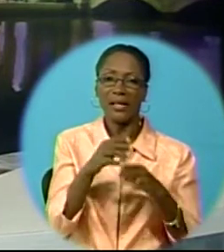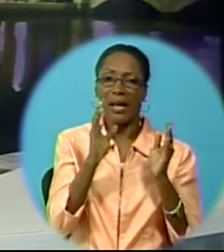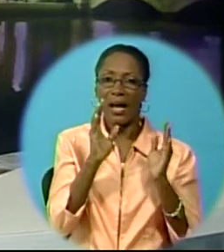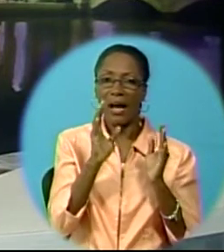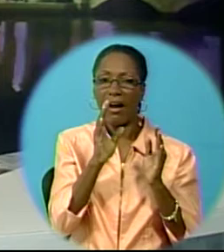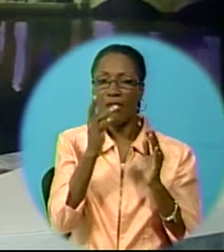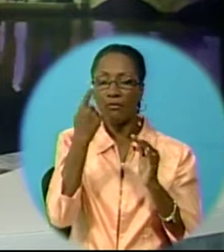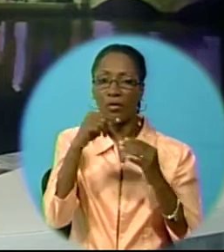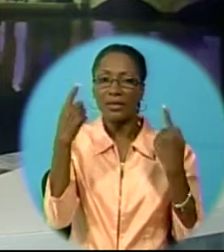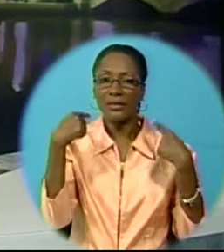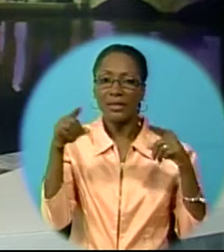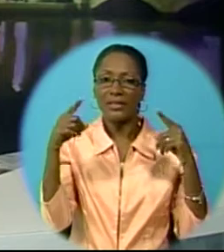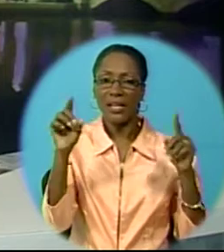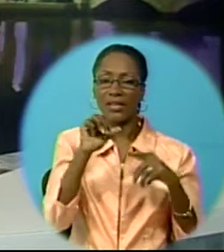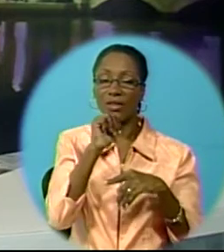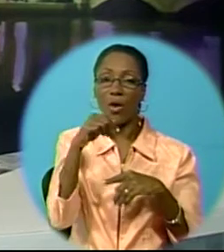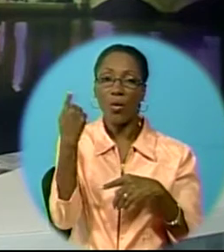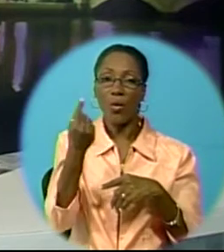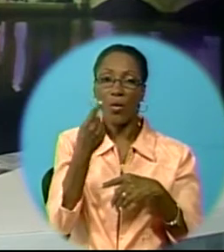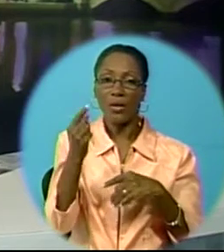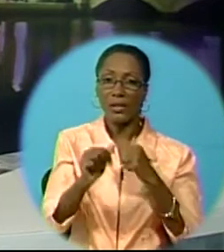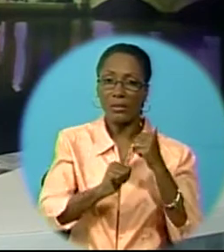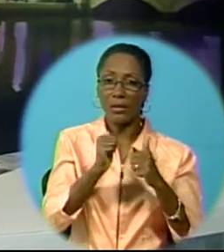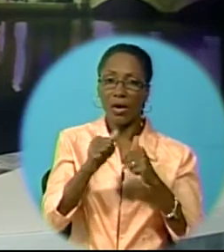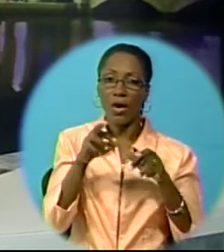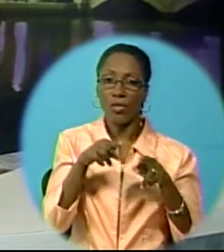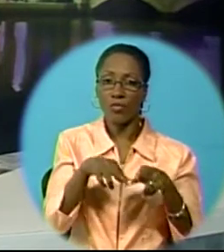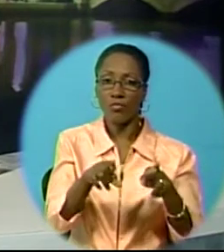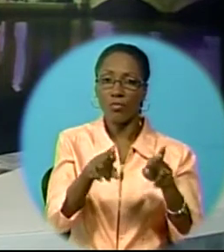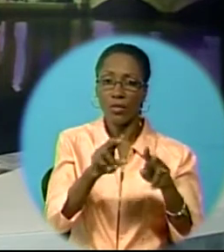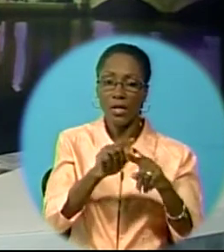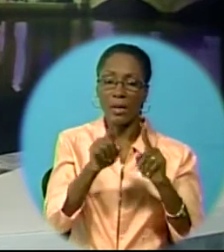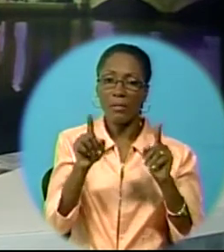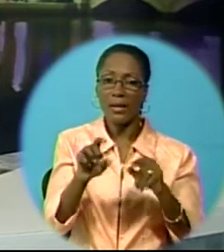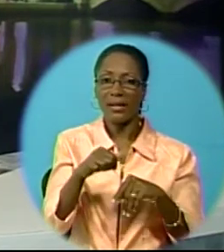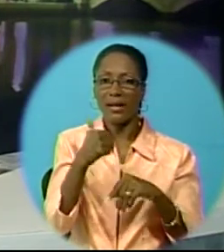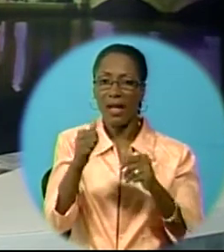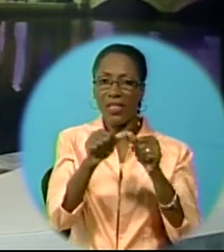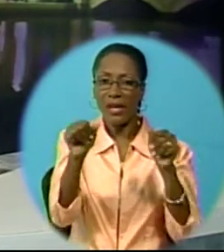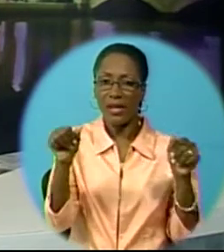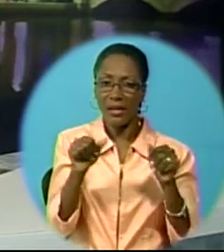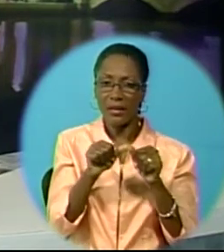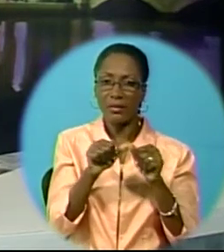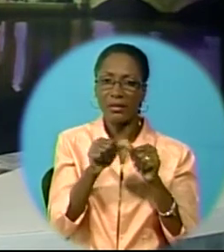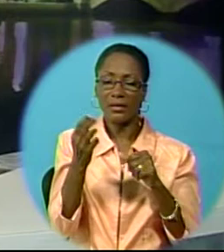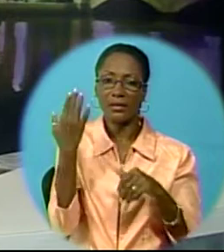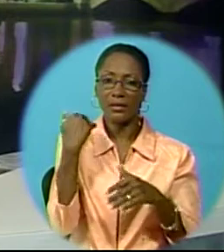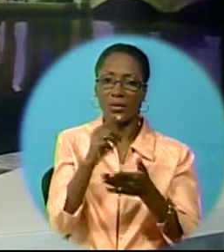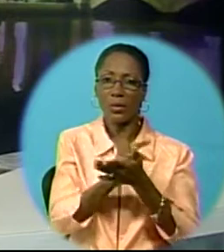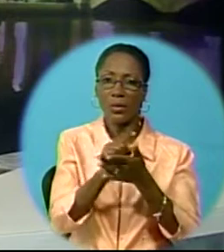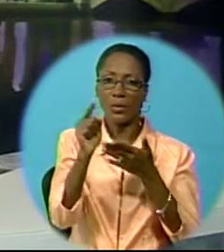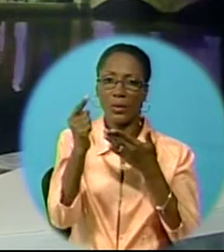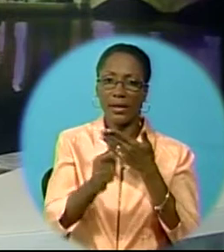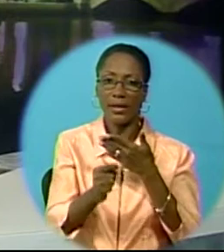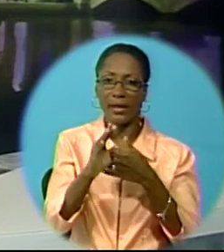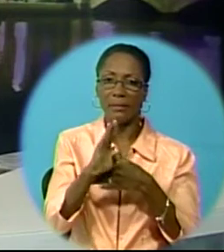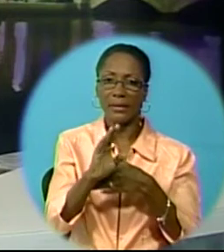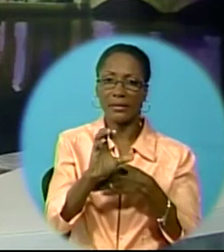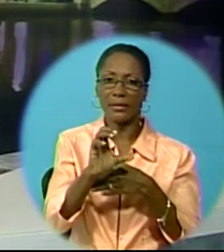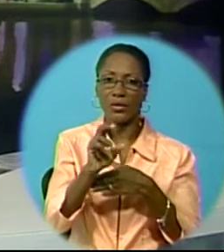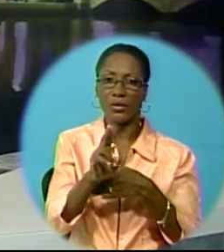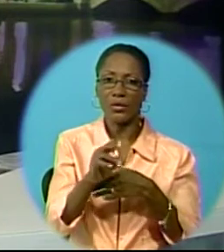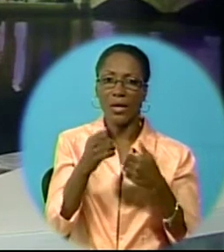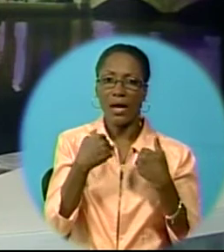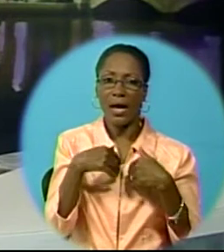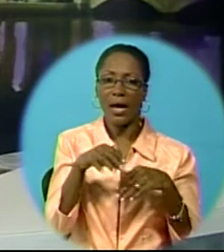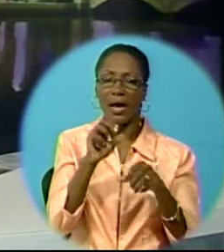only in terms of performance on the road and track, but in other areas as well. Over the weekend, the BCU held a special workshop on